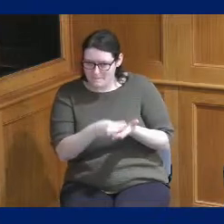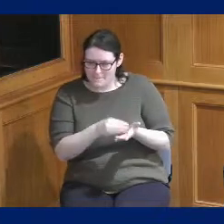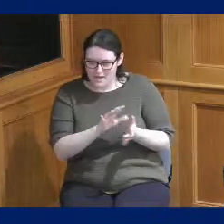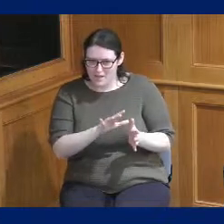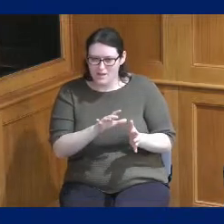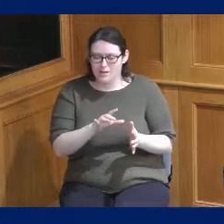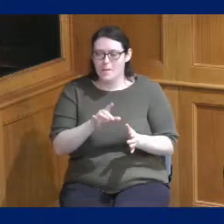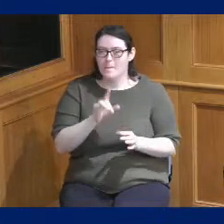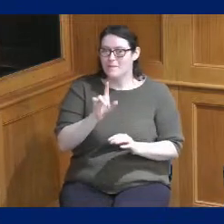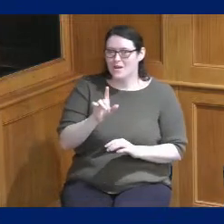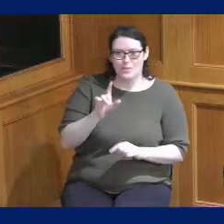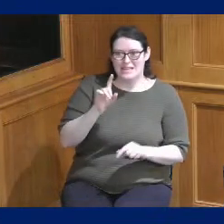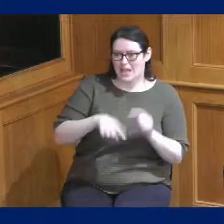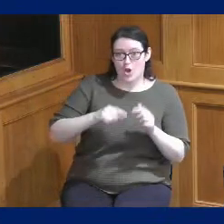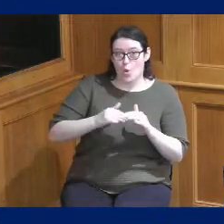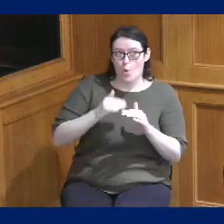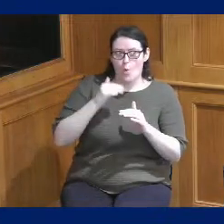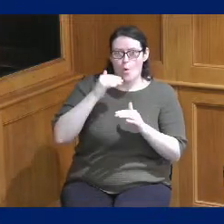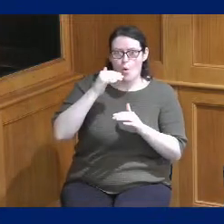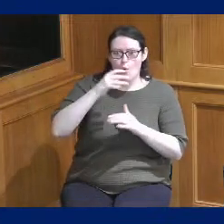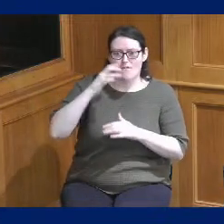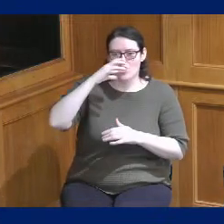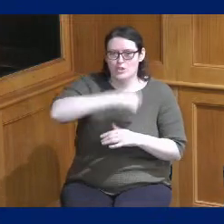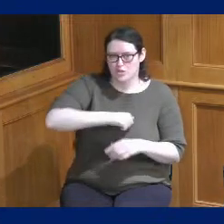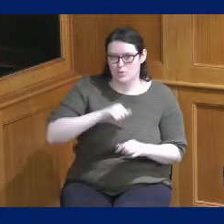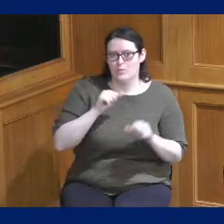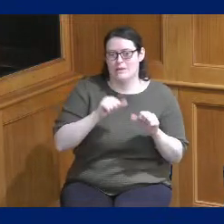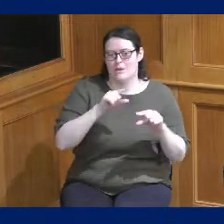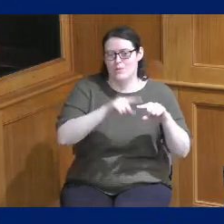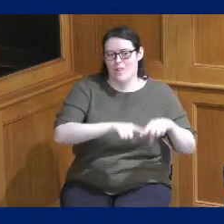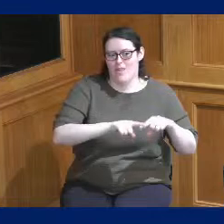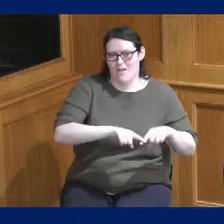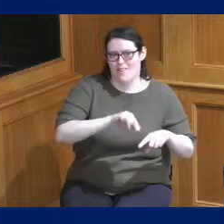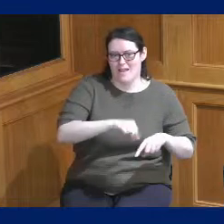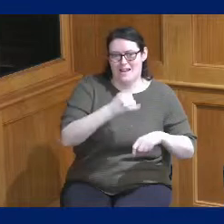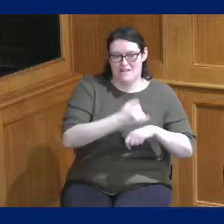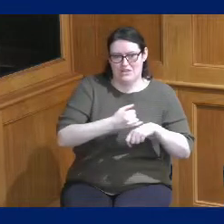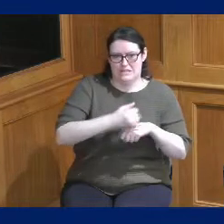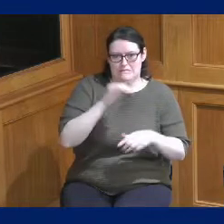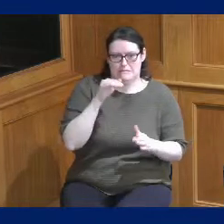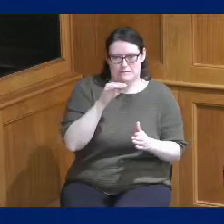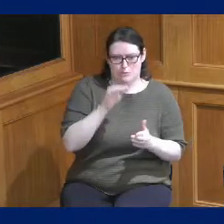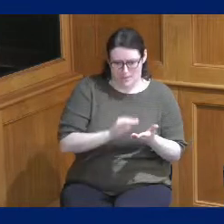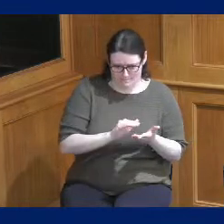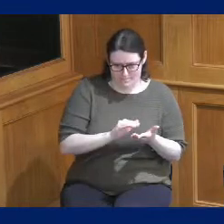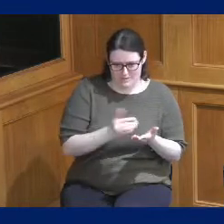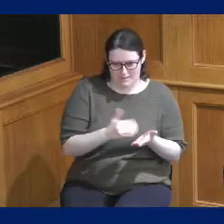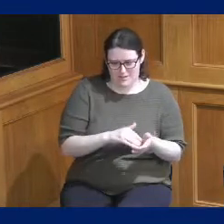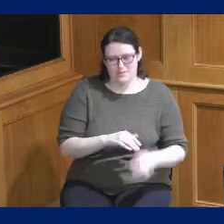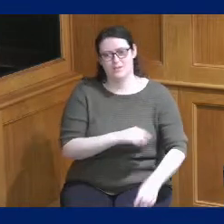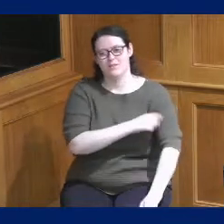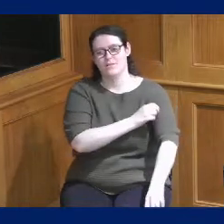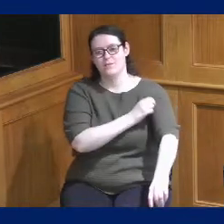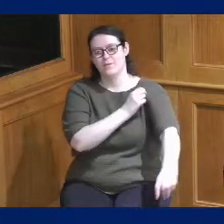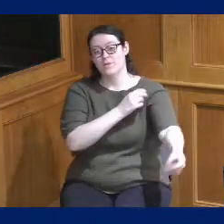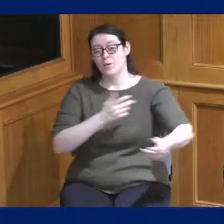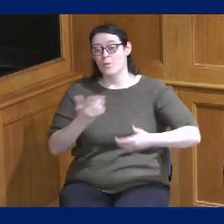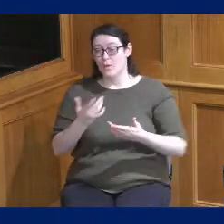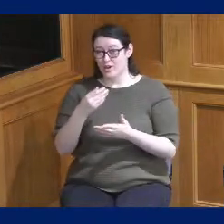position to have to reduce staff or programming if the revenue falls. In terms of expenditure